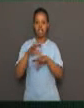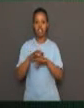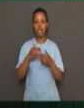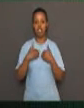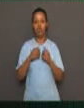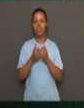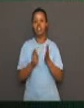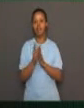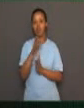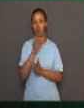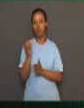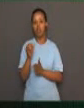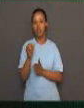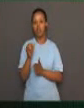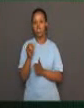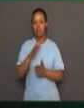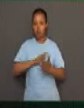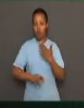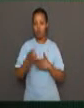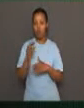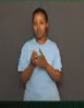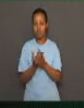they hatch or are born.